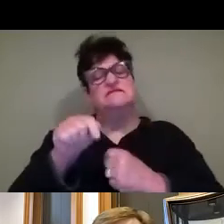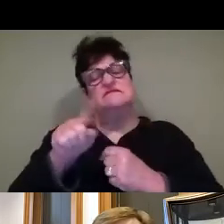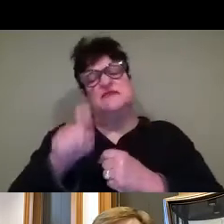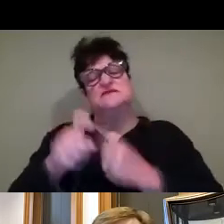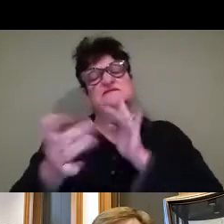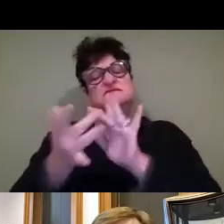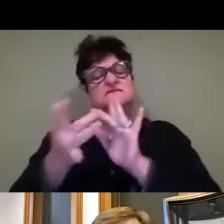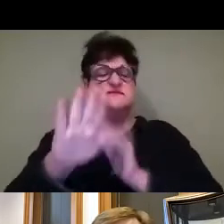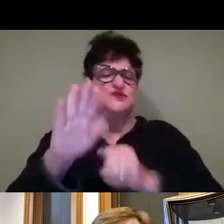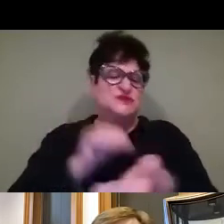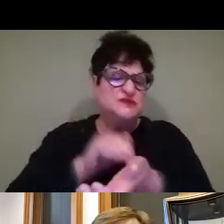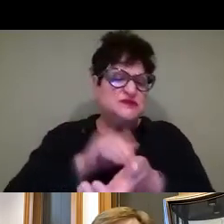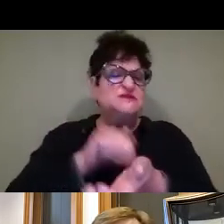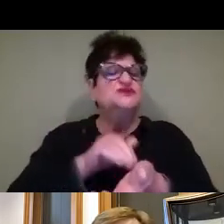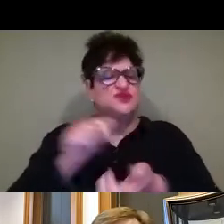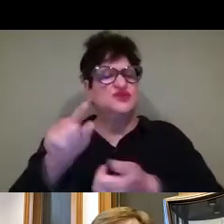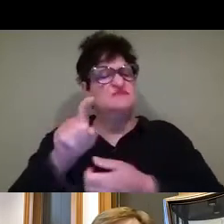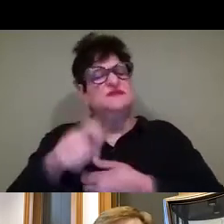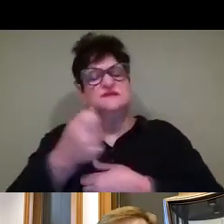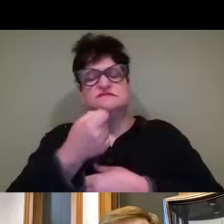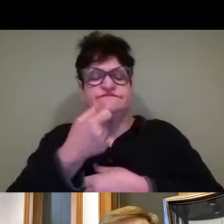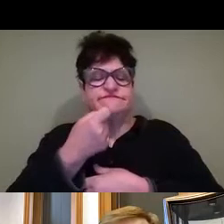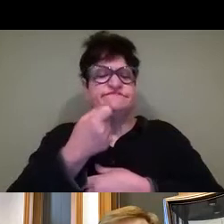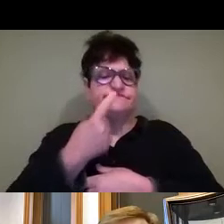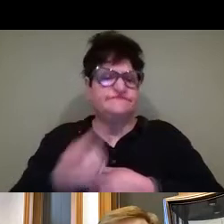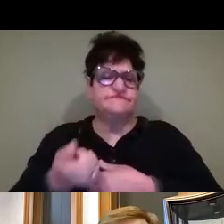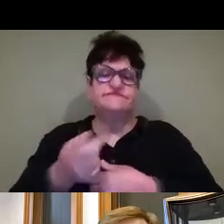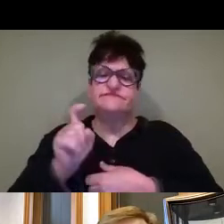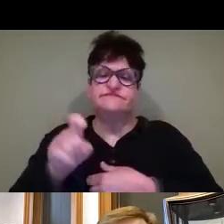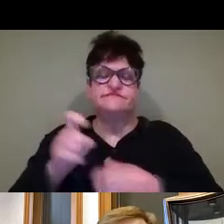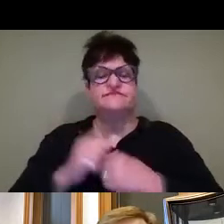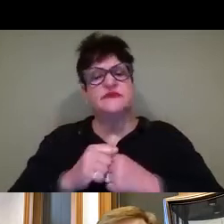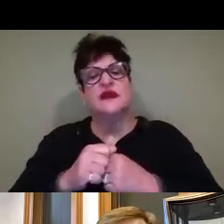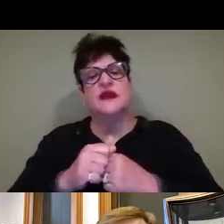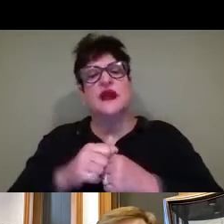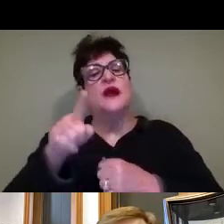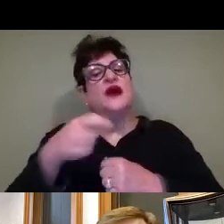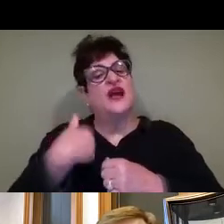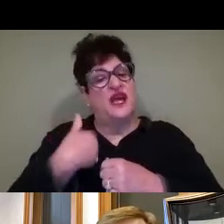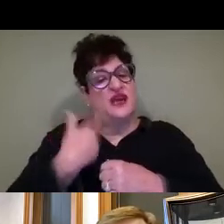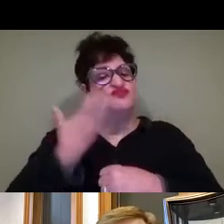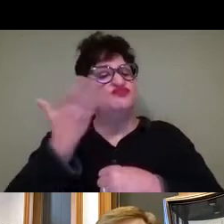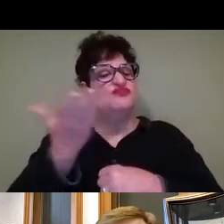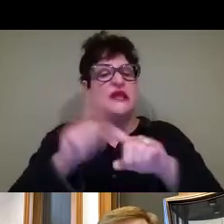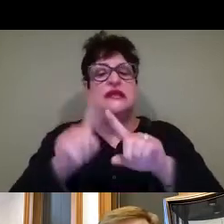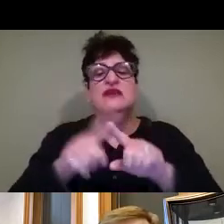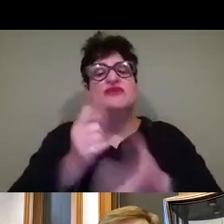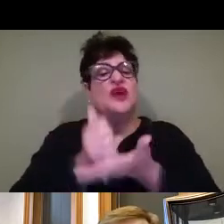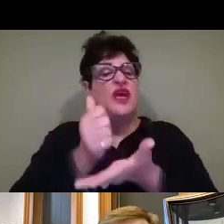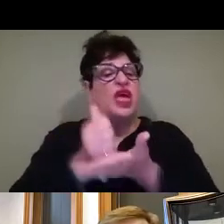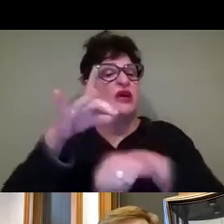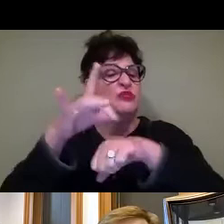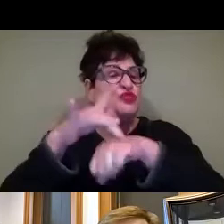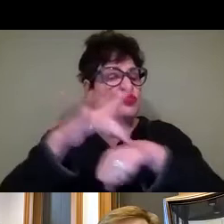physician should your symptoms develop or worsen. We have credible recommendations for resources at the City of New